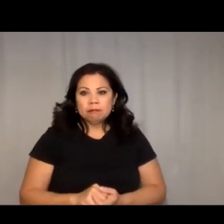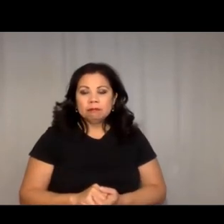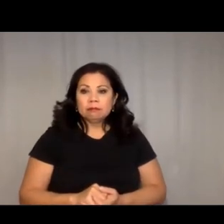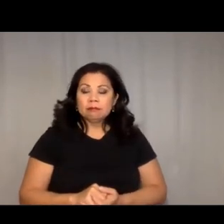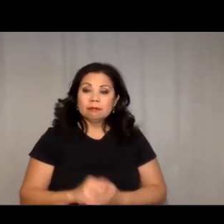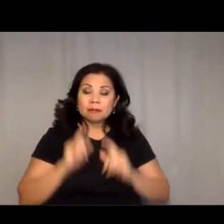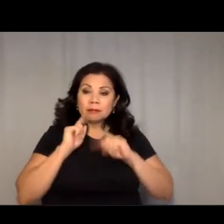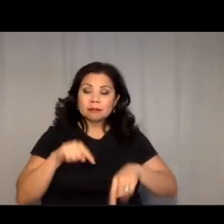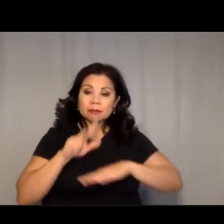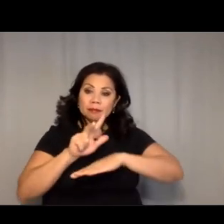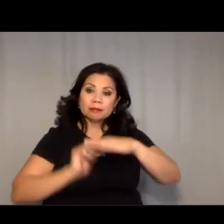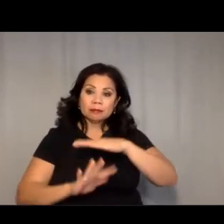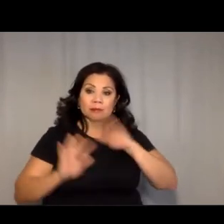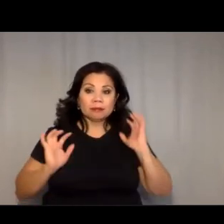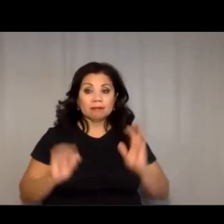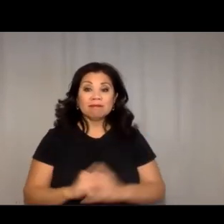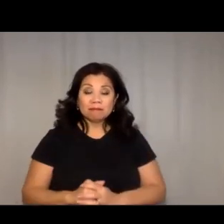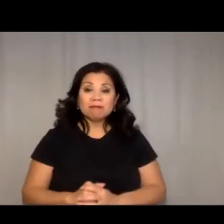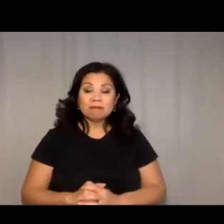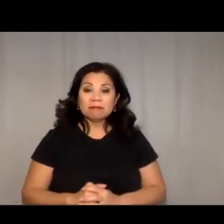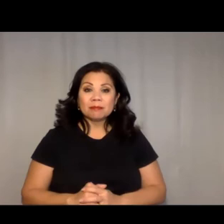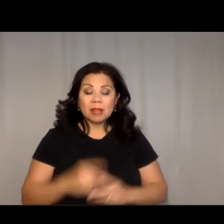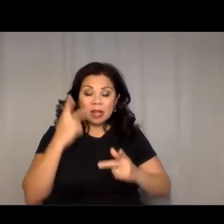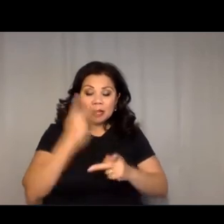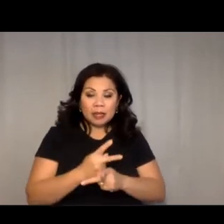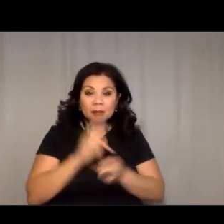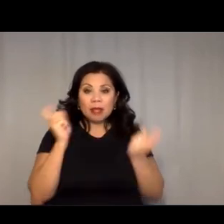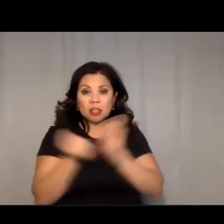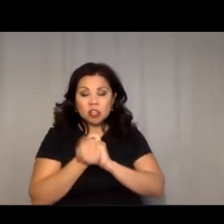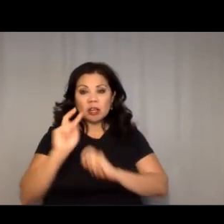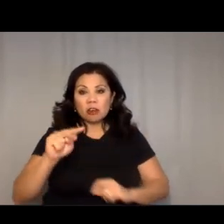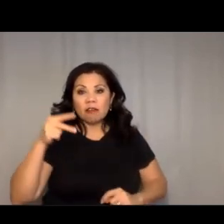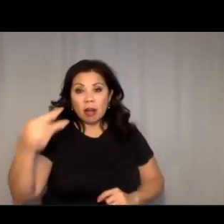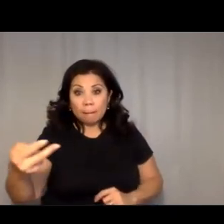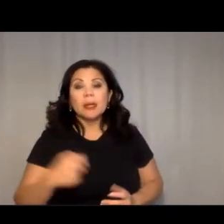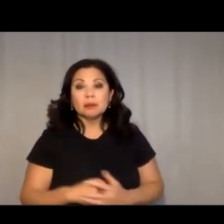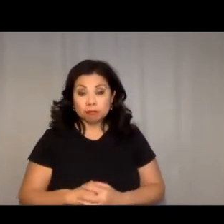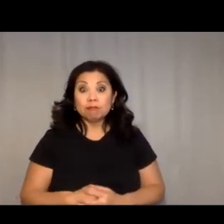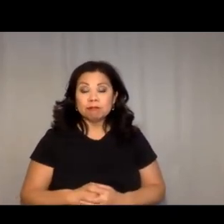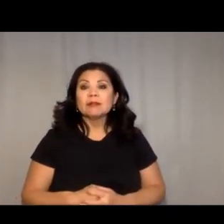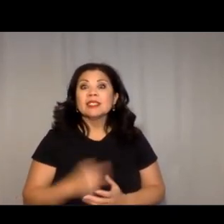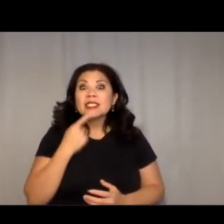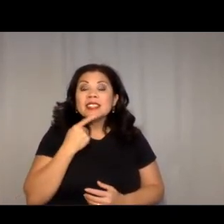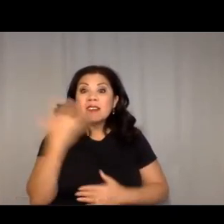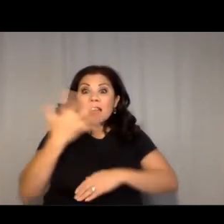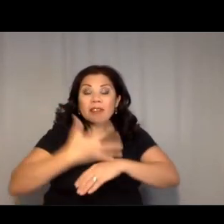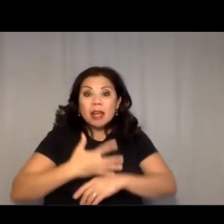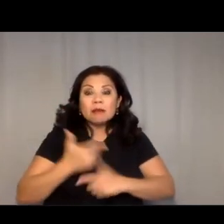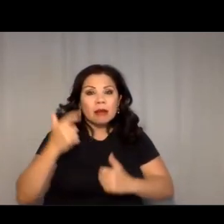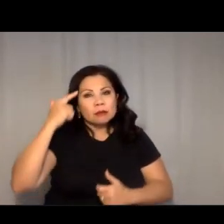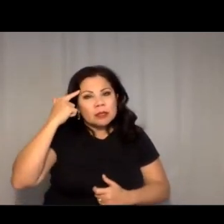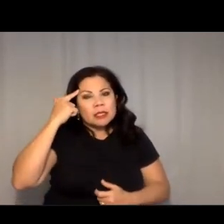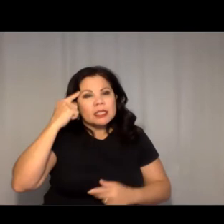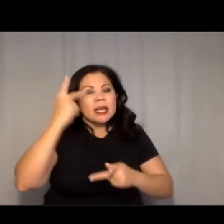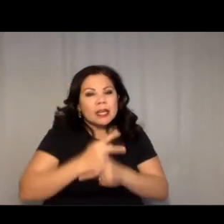and get my answer. Okay, so keep, change, flip. Keep, change, flip. Say that 5 times fast.